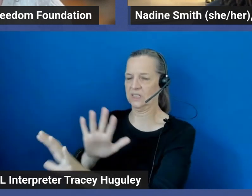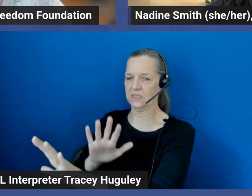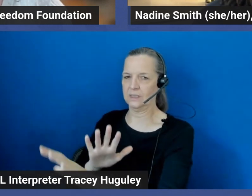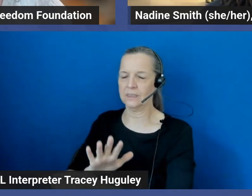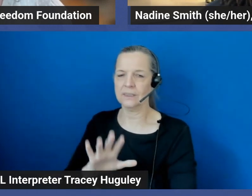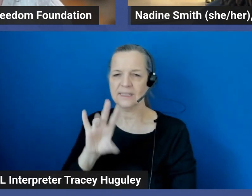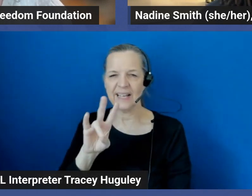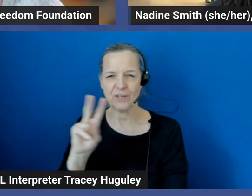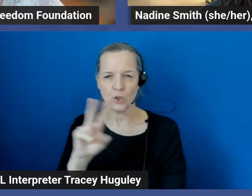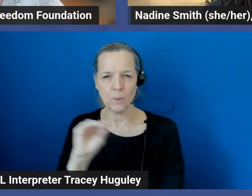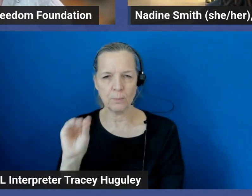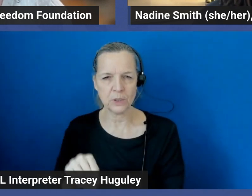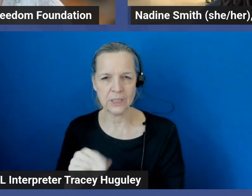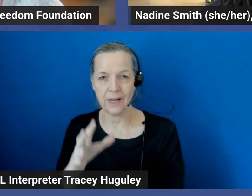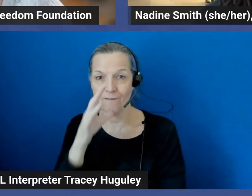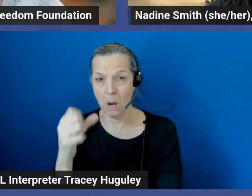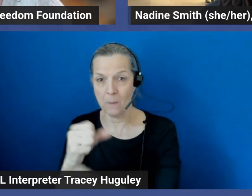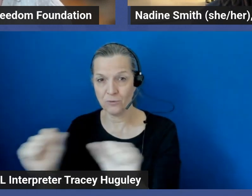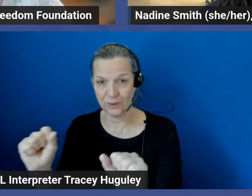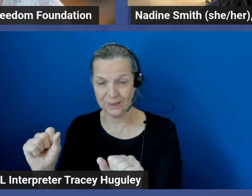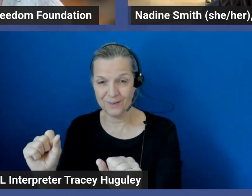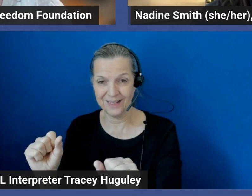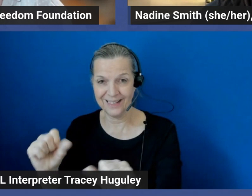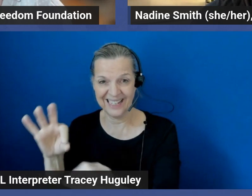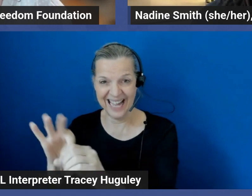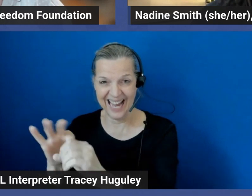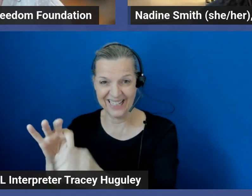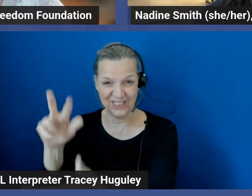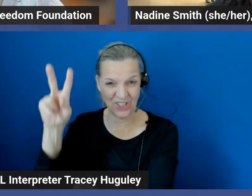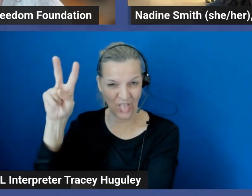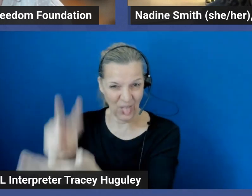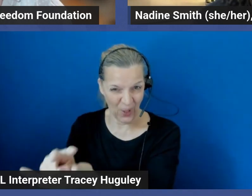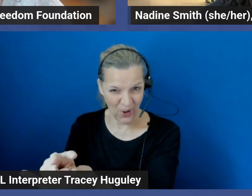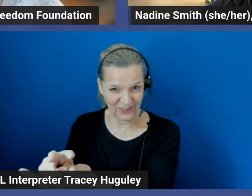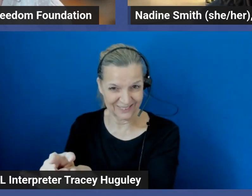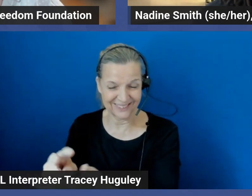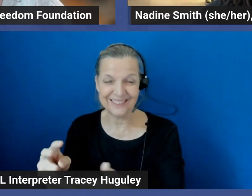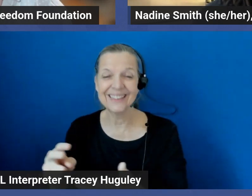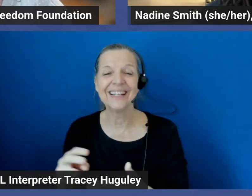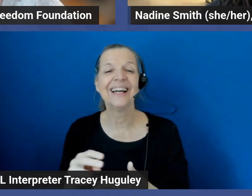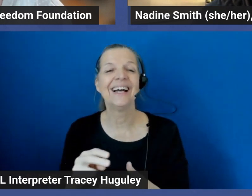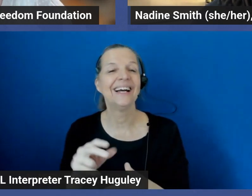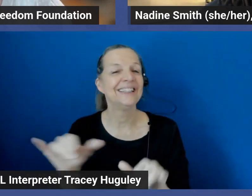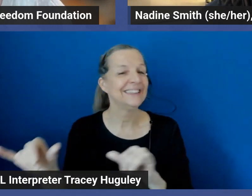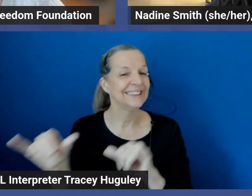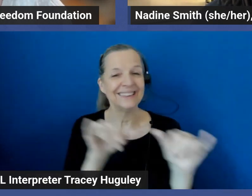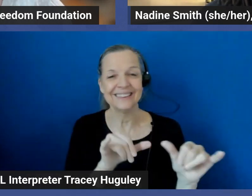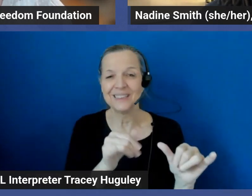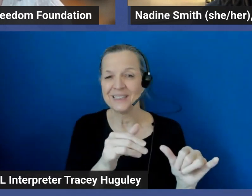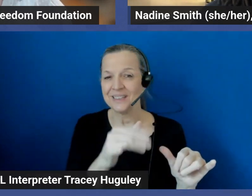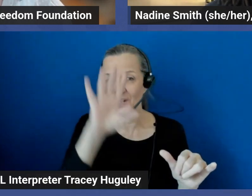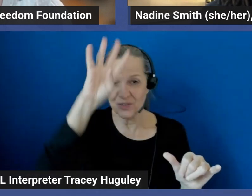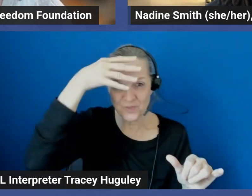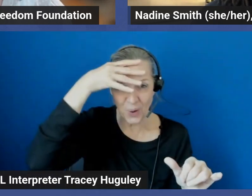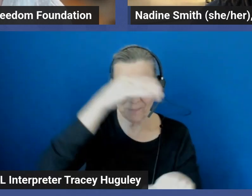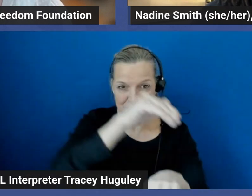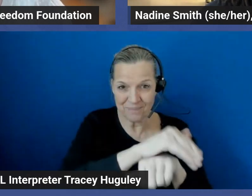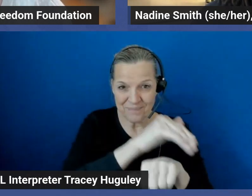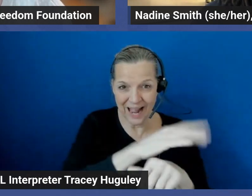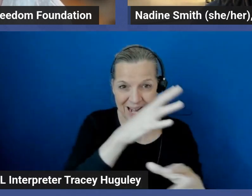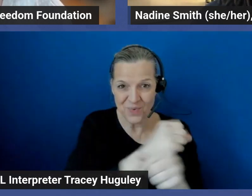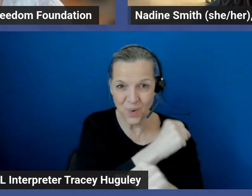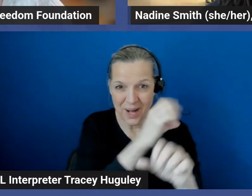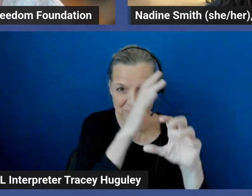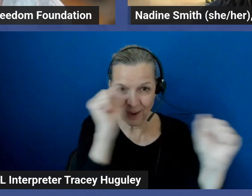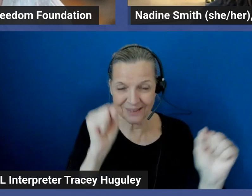Liberty candidates lost in this last election. Even on the night that Trump won, Moms for Liberty candidates lost. So